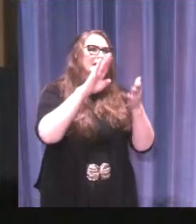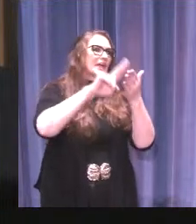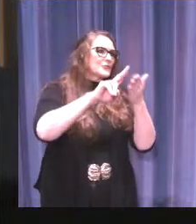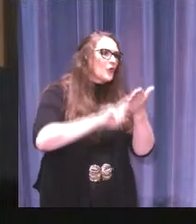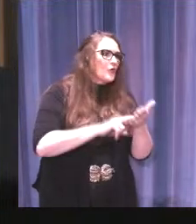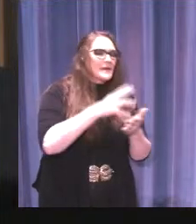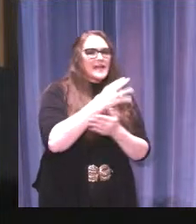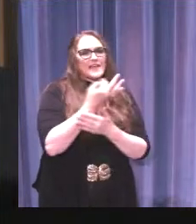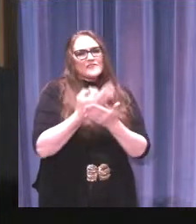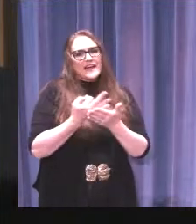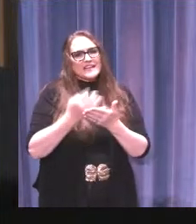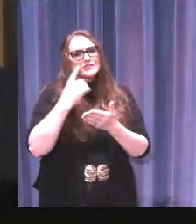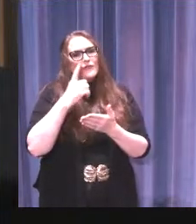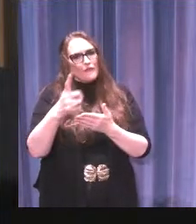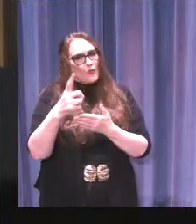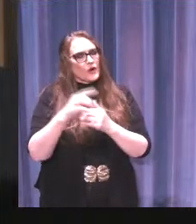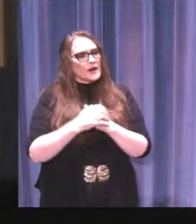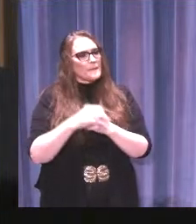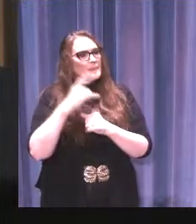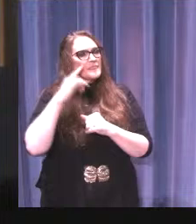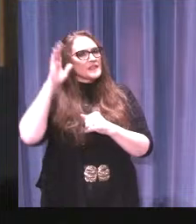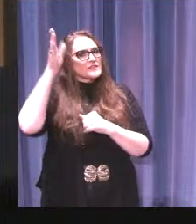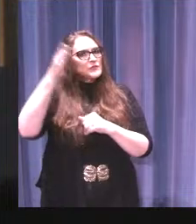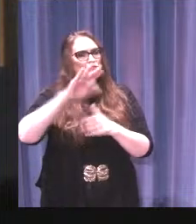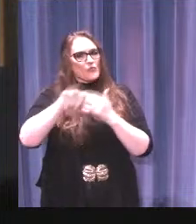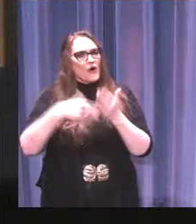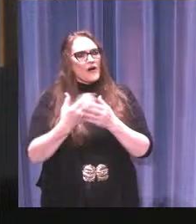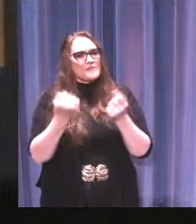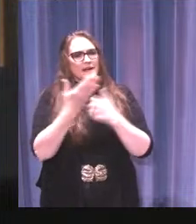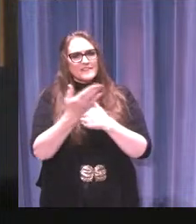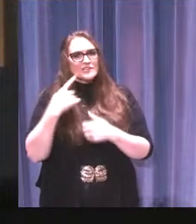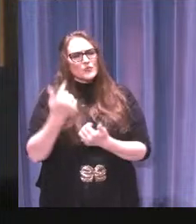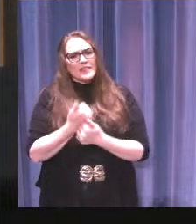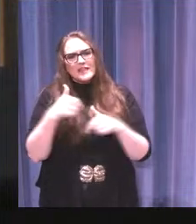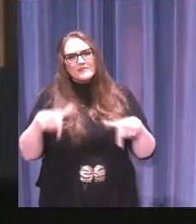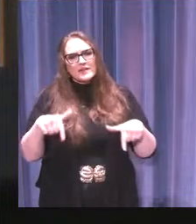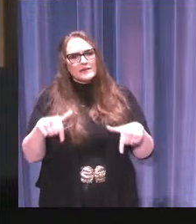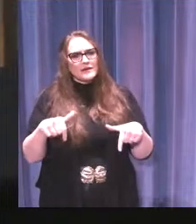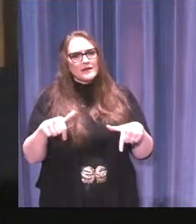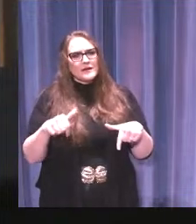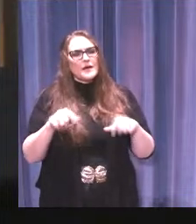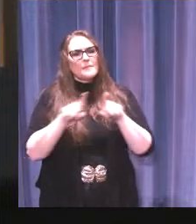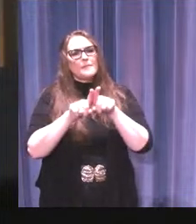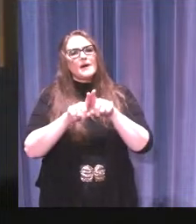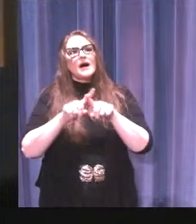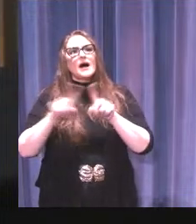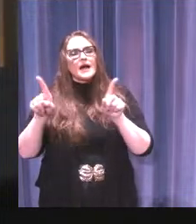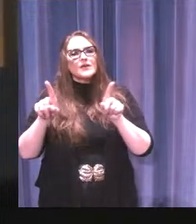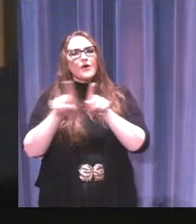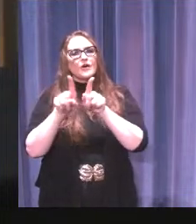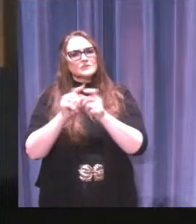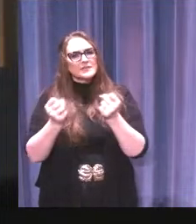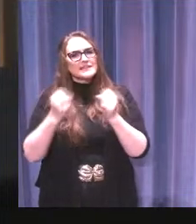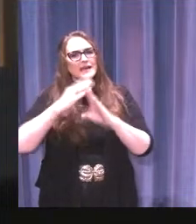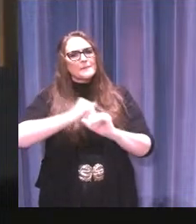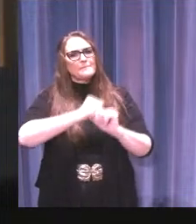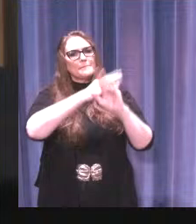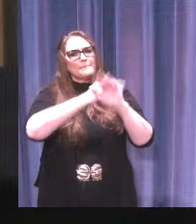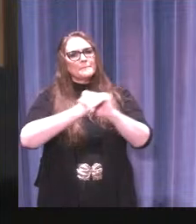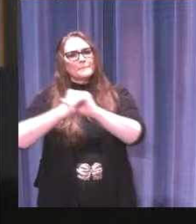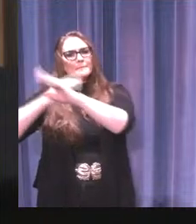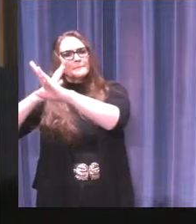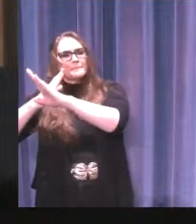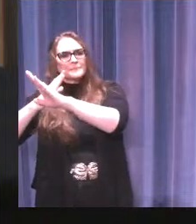future. We all have many things we love here, but there are also many obstacles that will